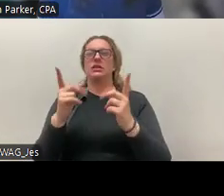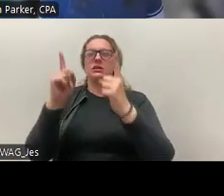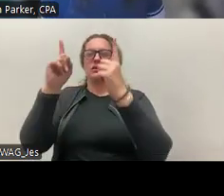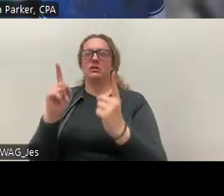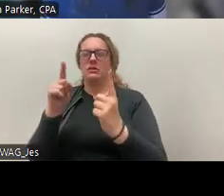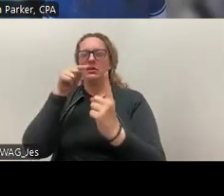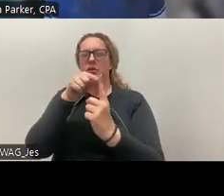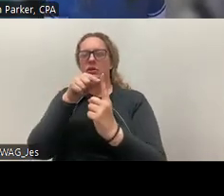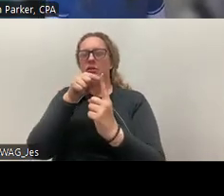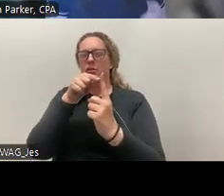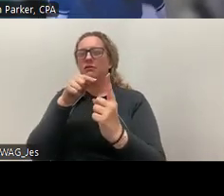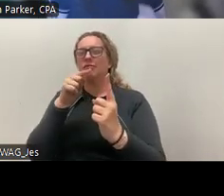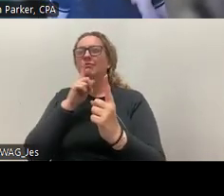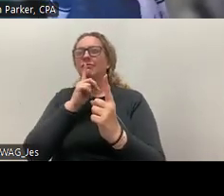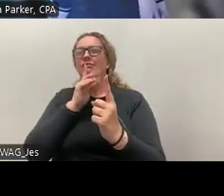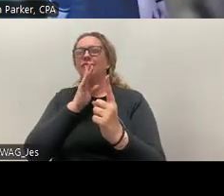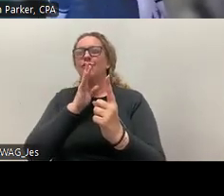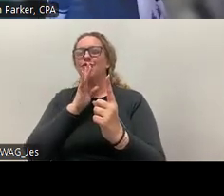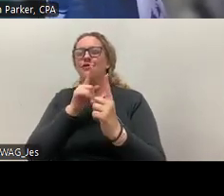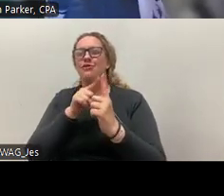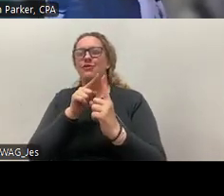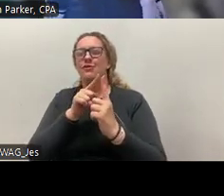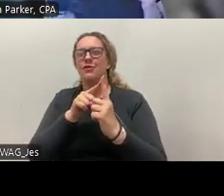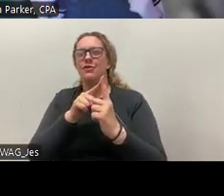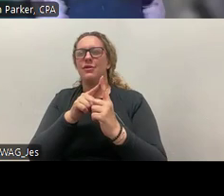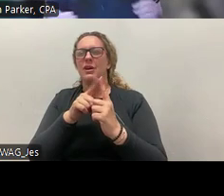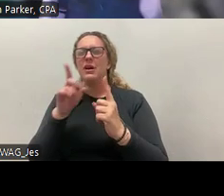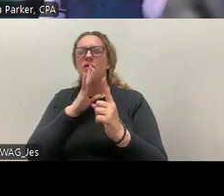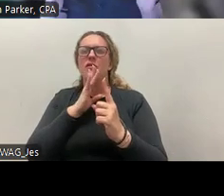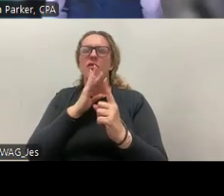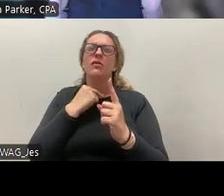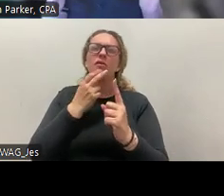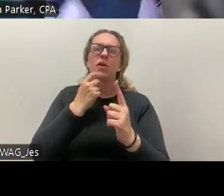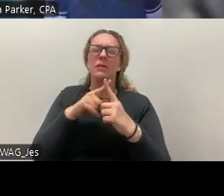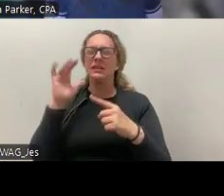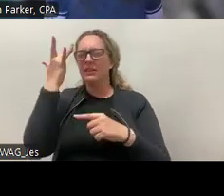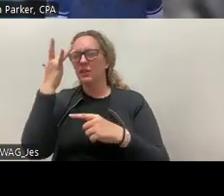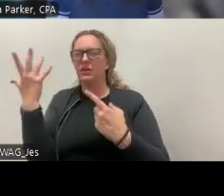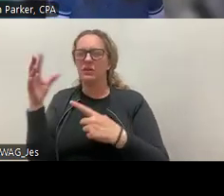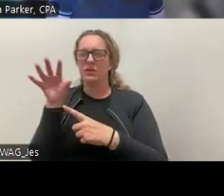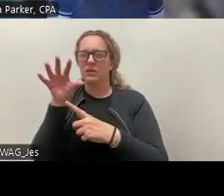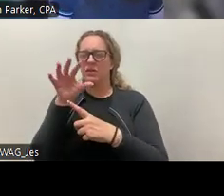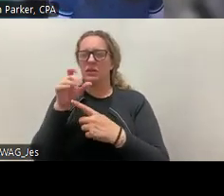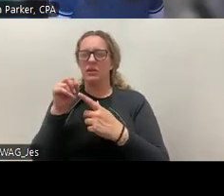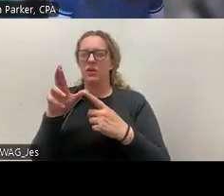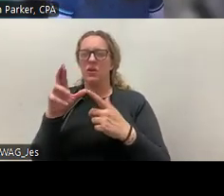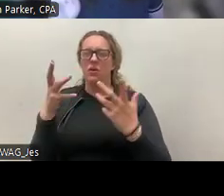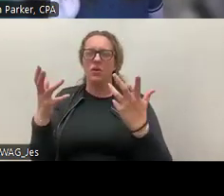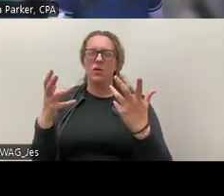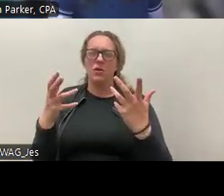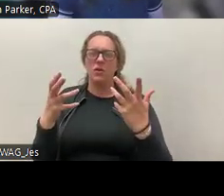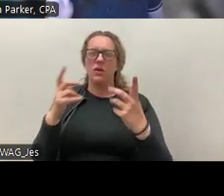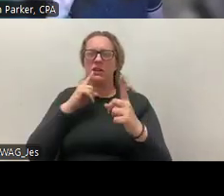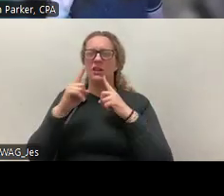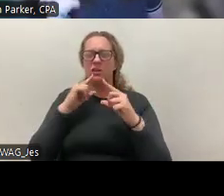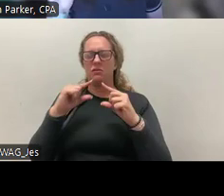talking, and I believe this cutscene was voiced, but it's still annoying to have a little camera shake or the fact that the